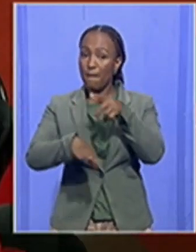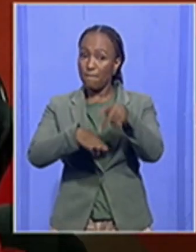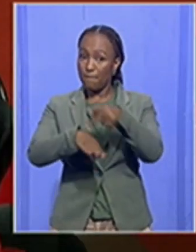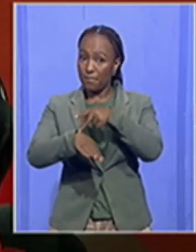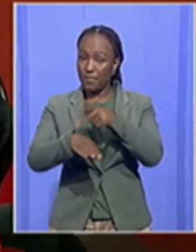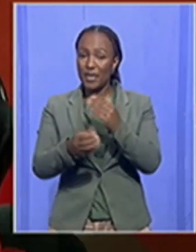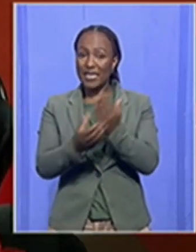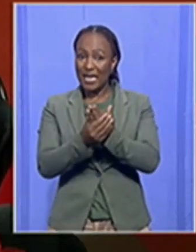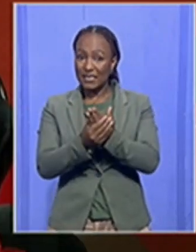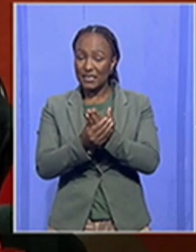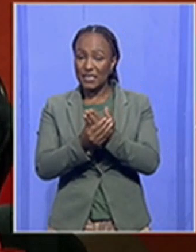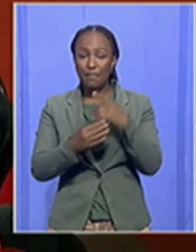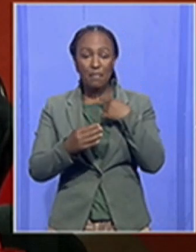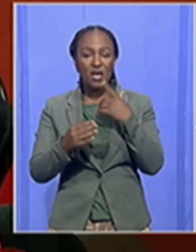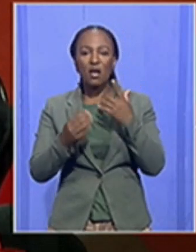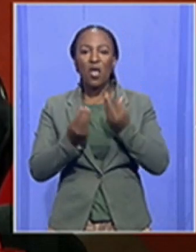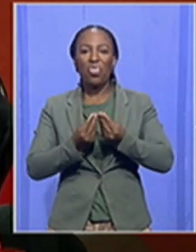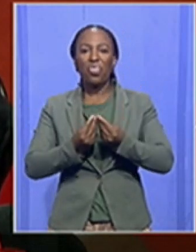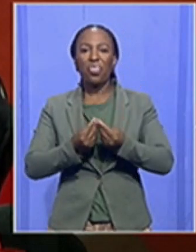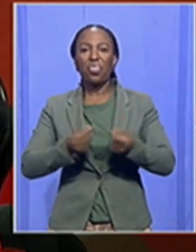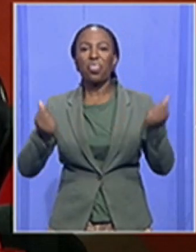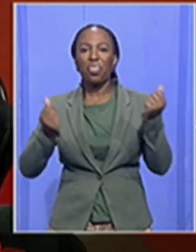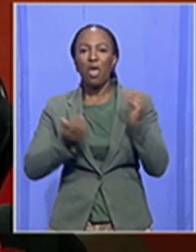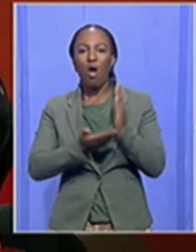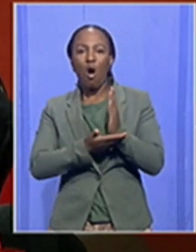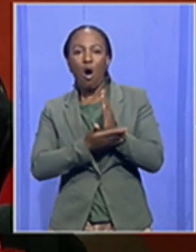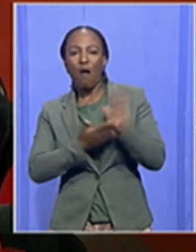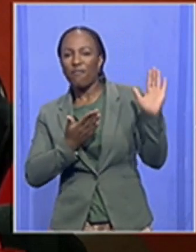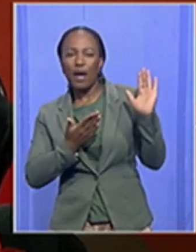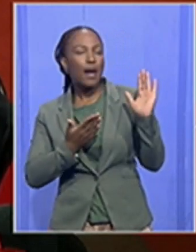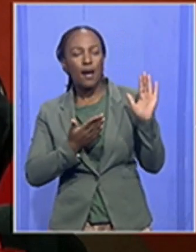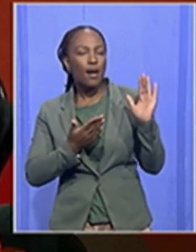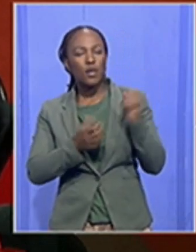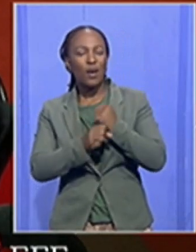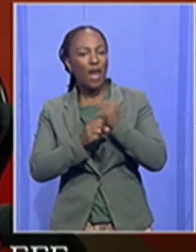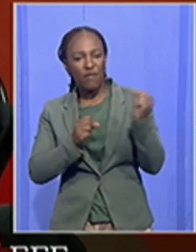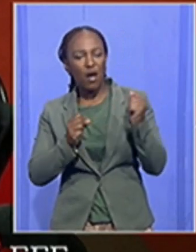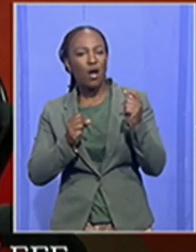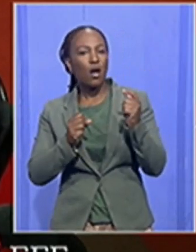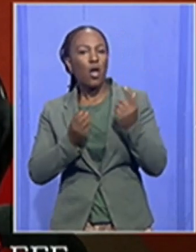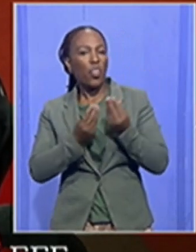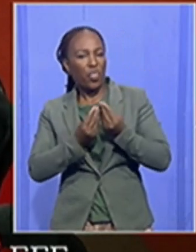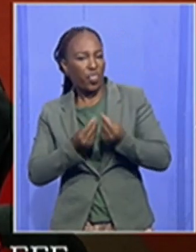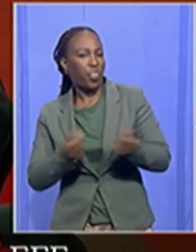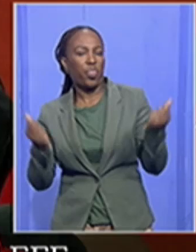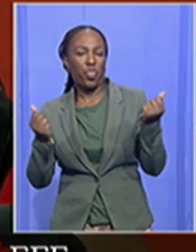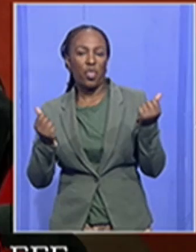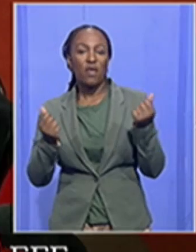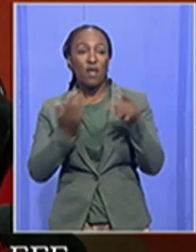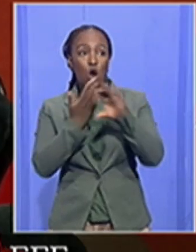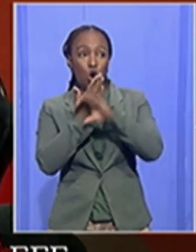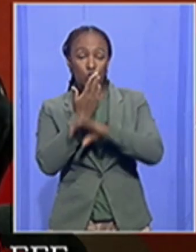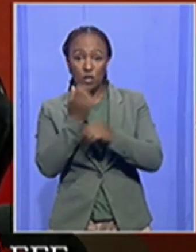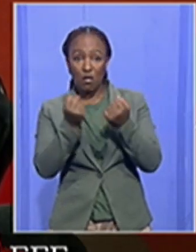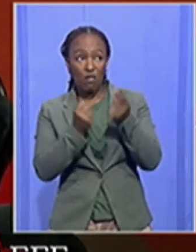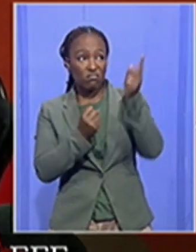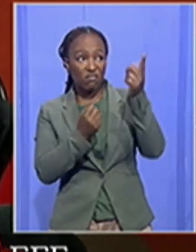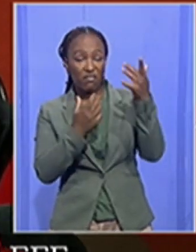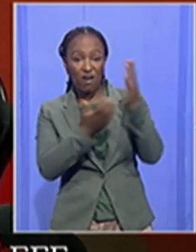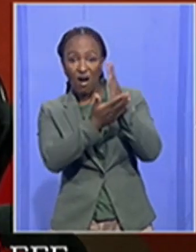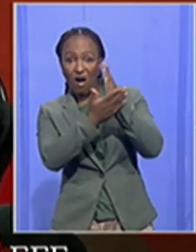It will never die. Even if it dies in the constitutional court, it shall be revived